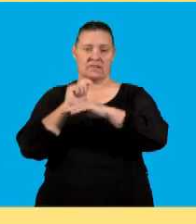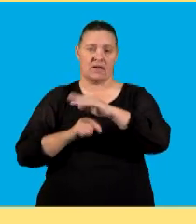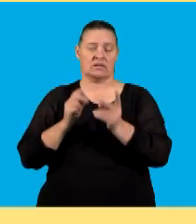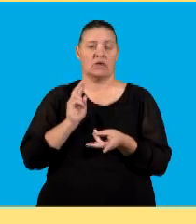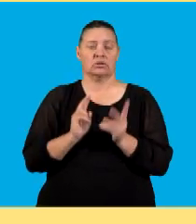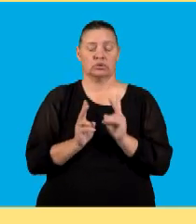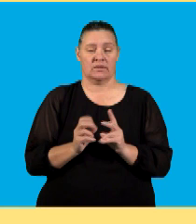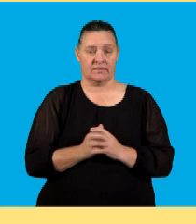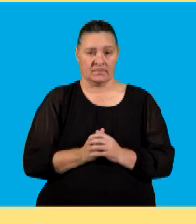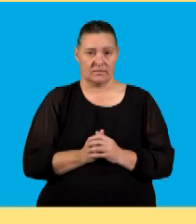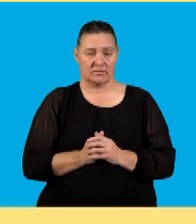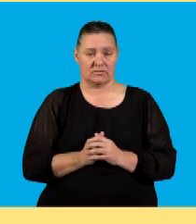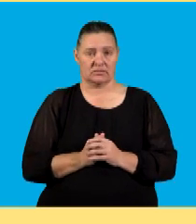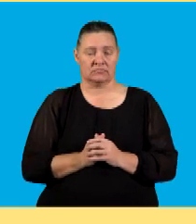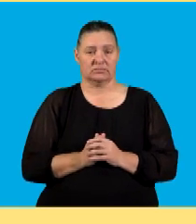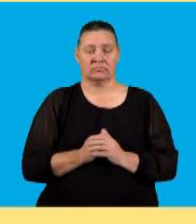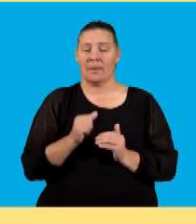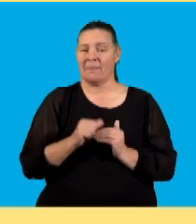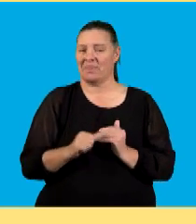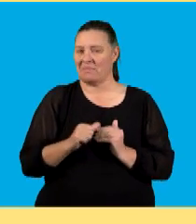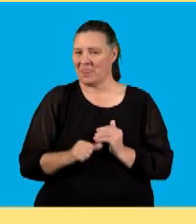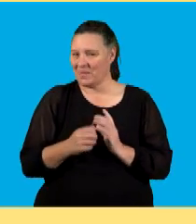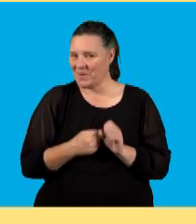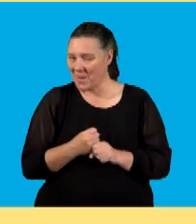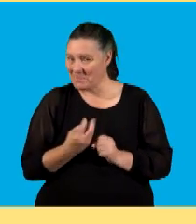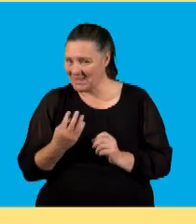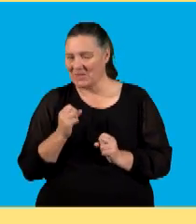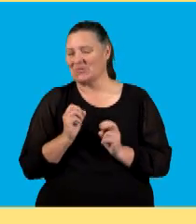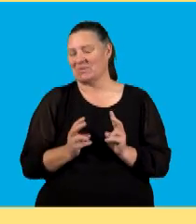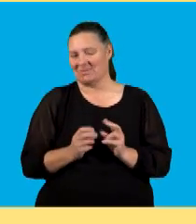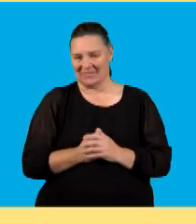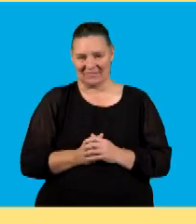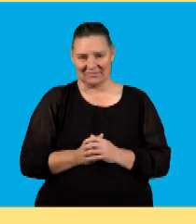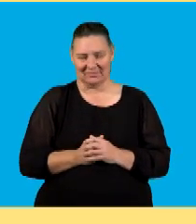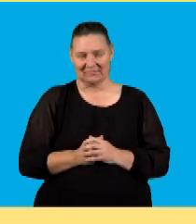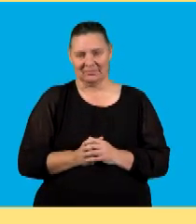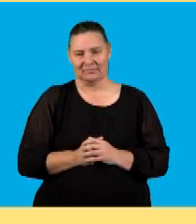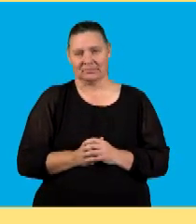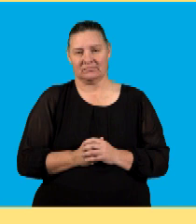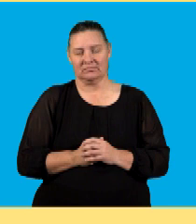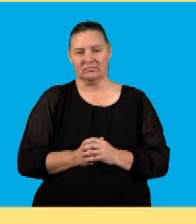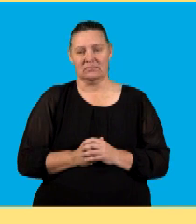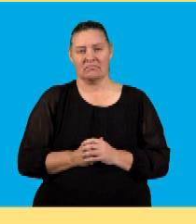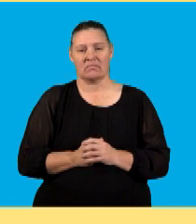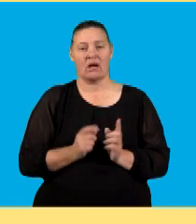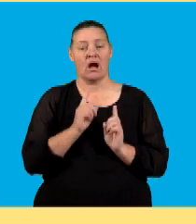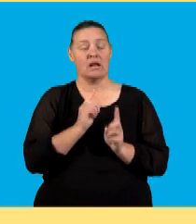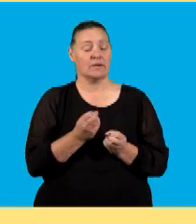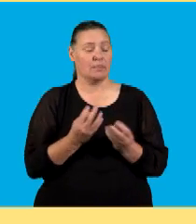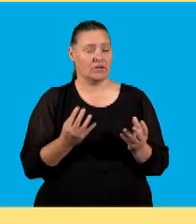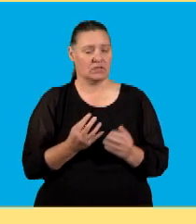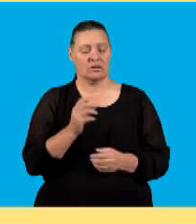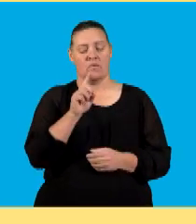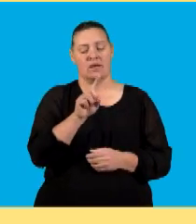156,000 divided, how many months are in a year? 12, thank you. So you divide this by 12, and this will give